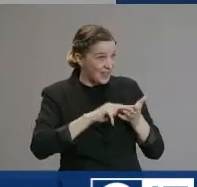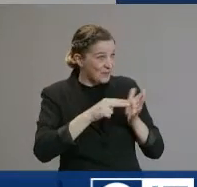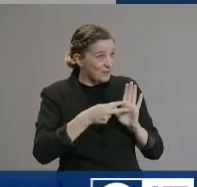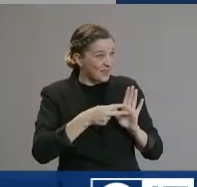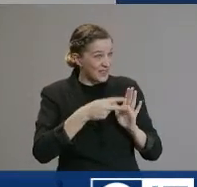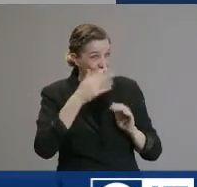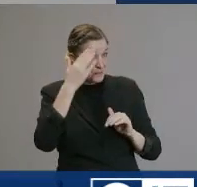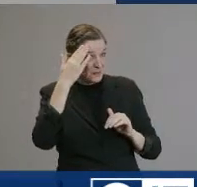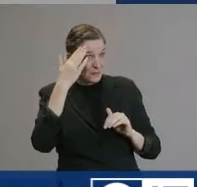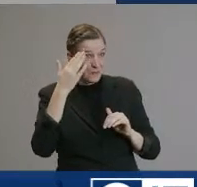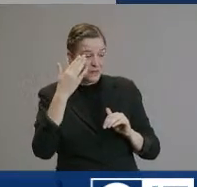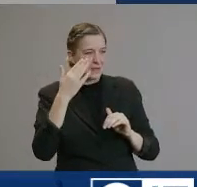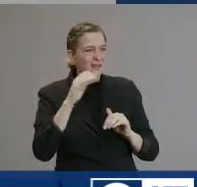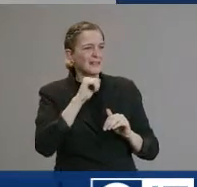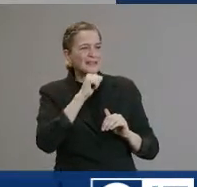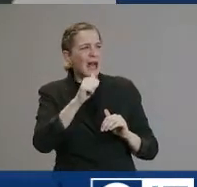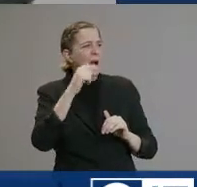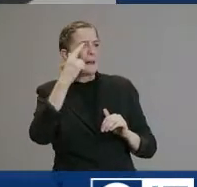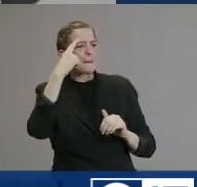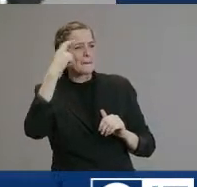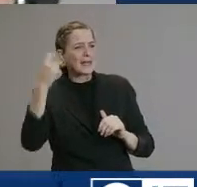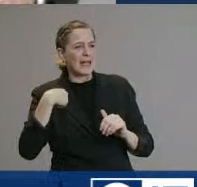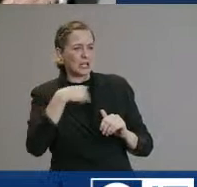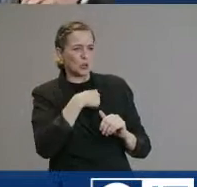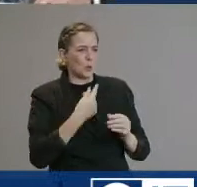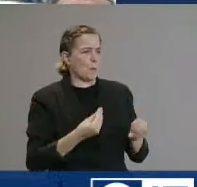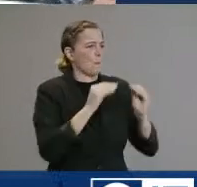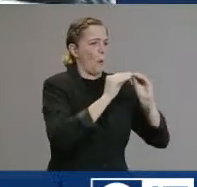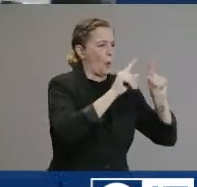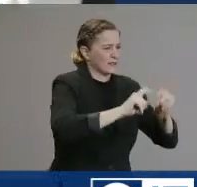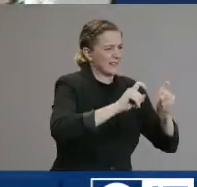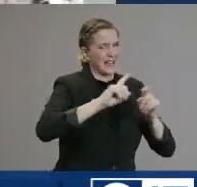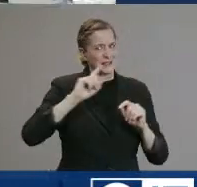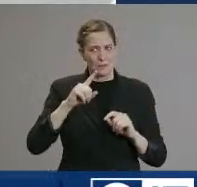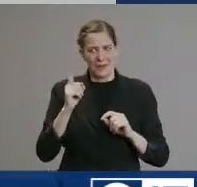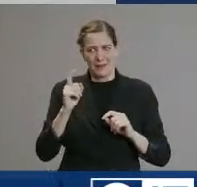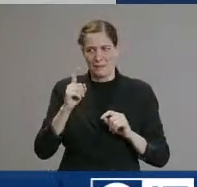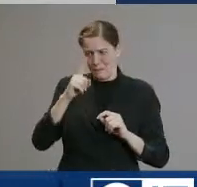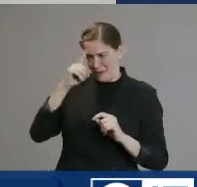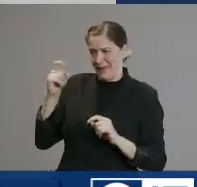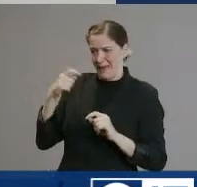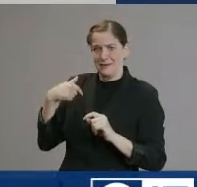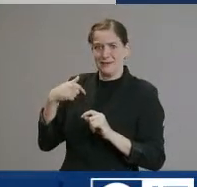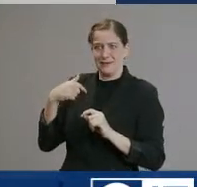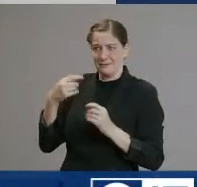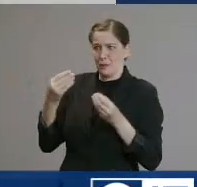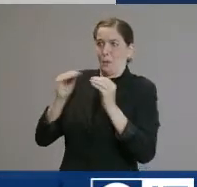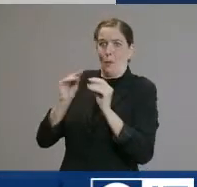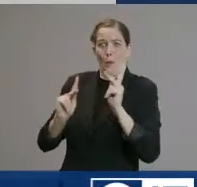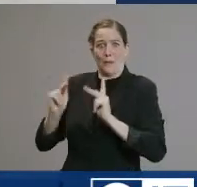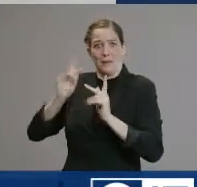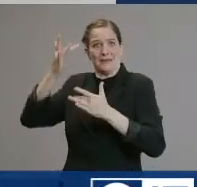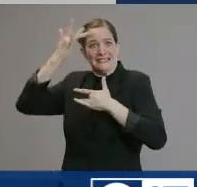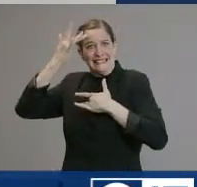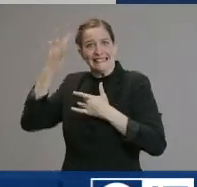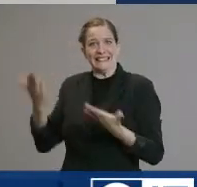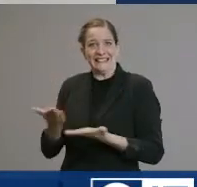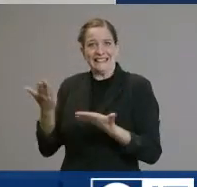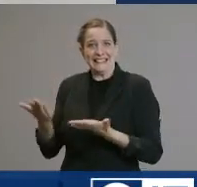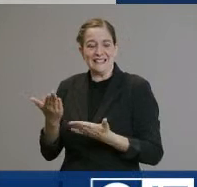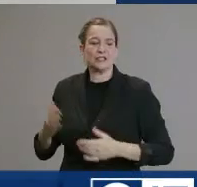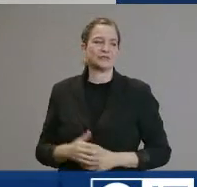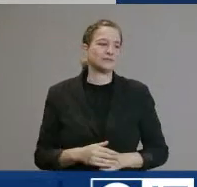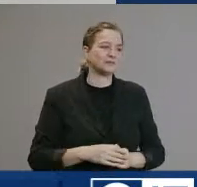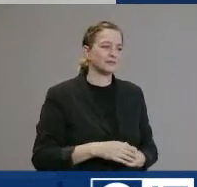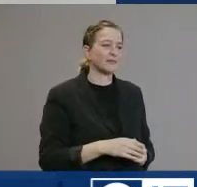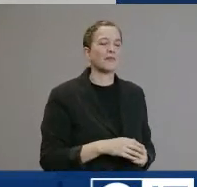in positivity, and I want to talk about the increase in testing? Sure. So we continue to monitor. We have noticed an increase